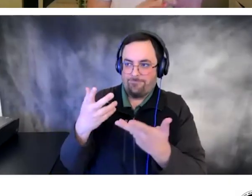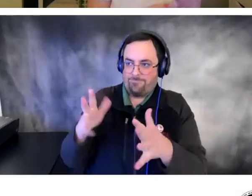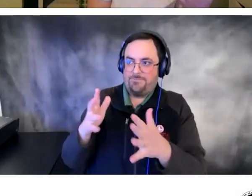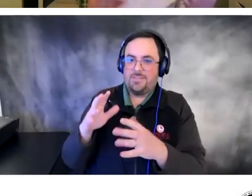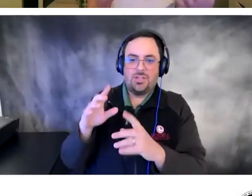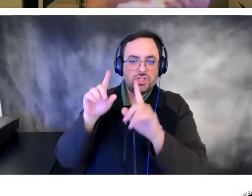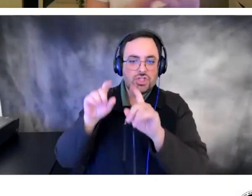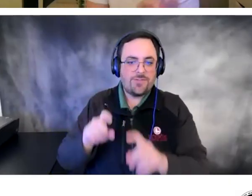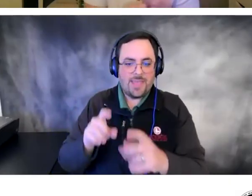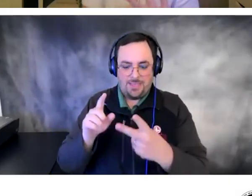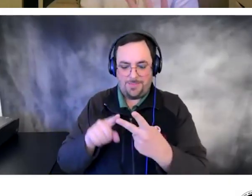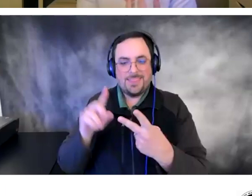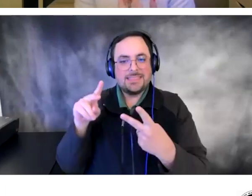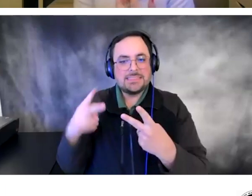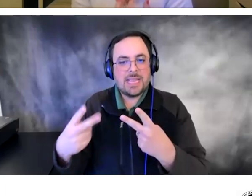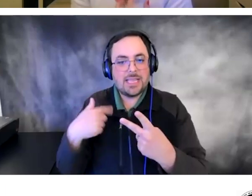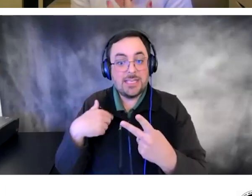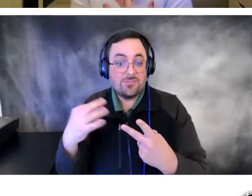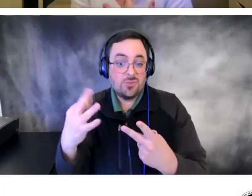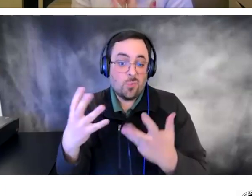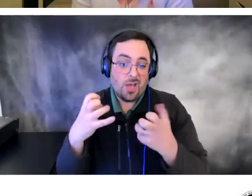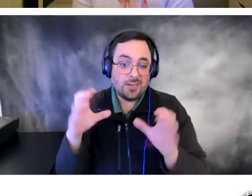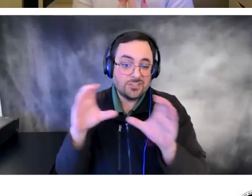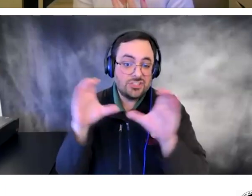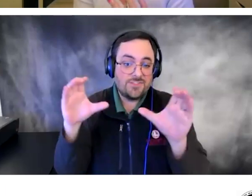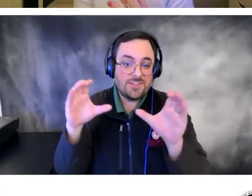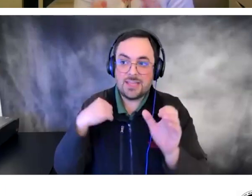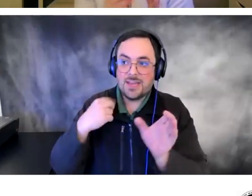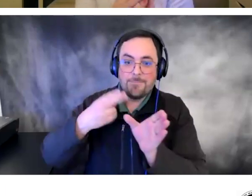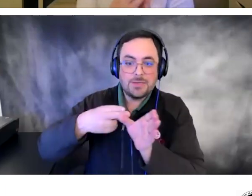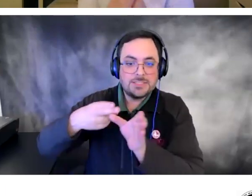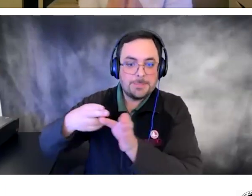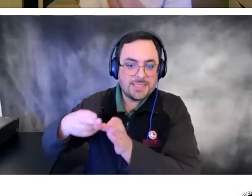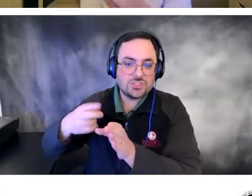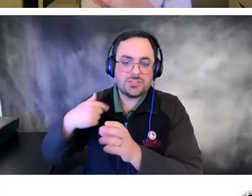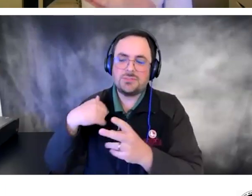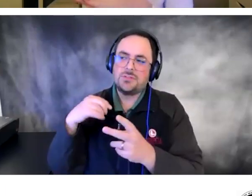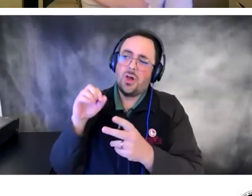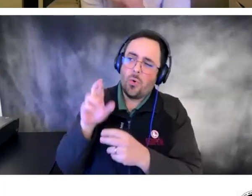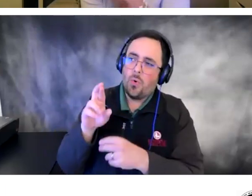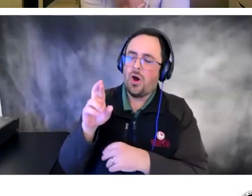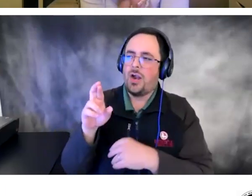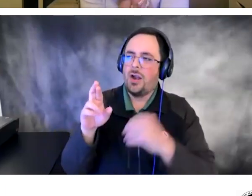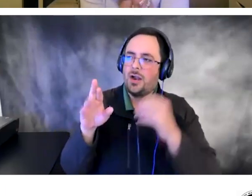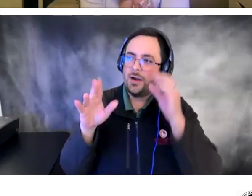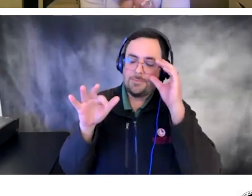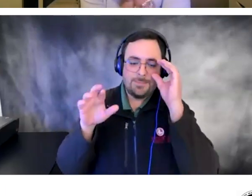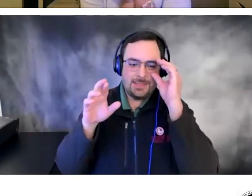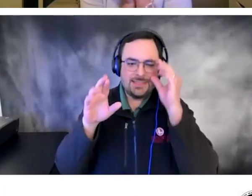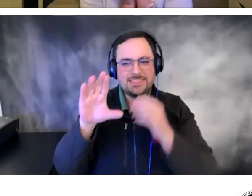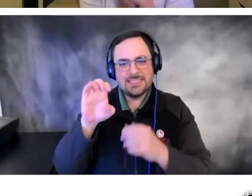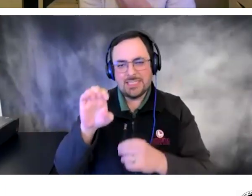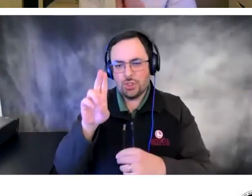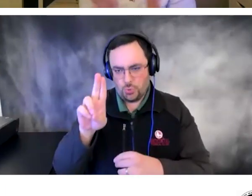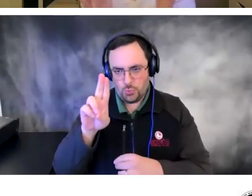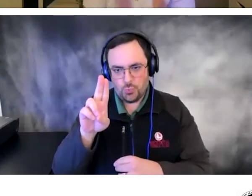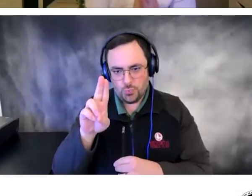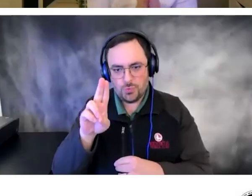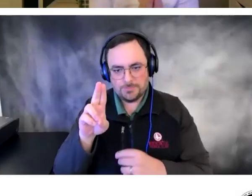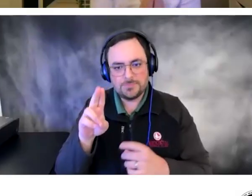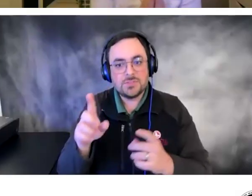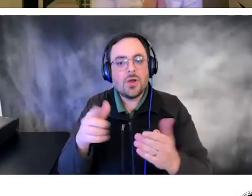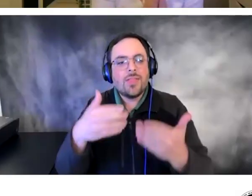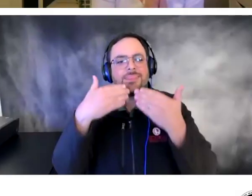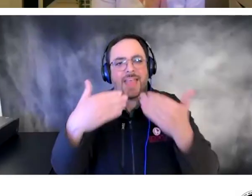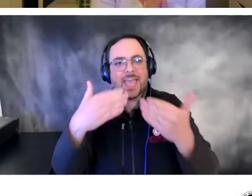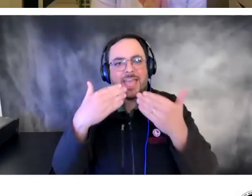this presentation. And the second is if you'd like a certificate of participation and or CEUs.